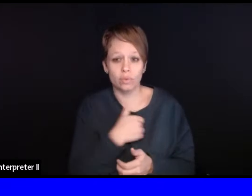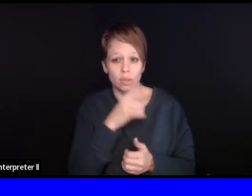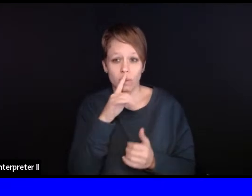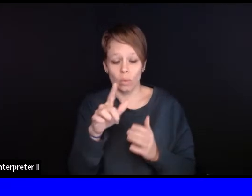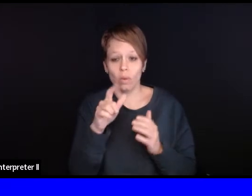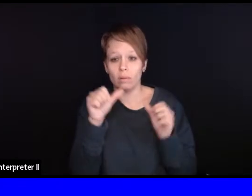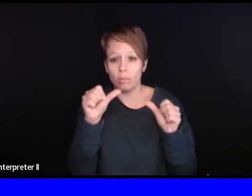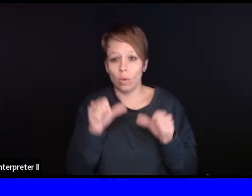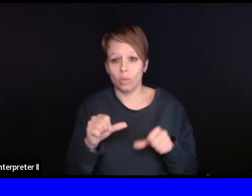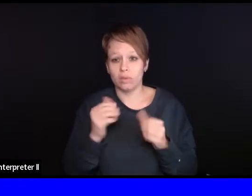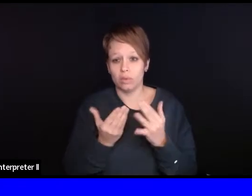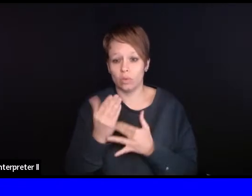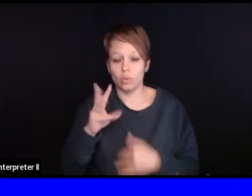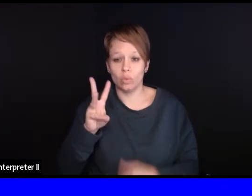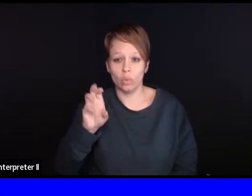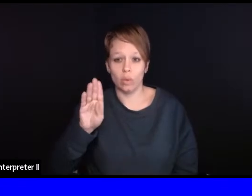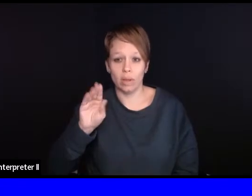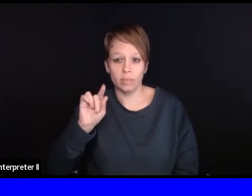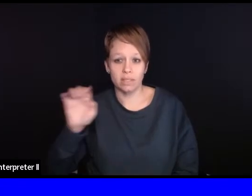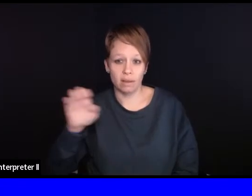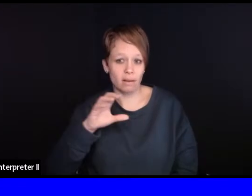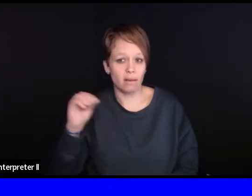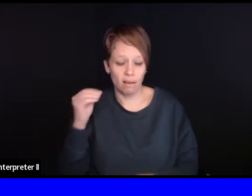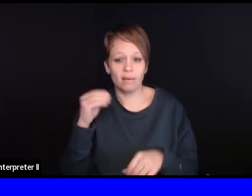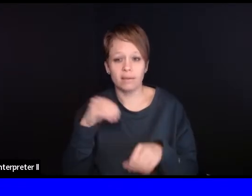our website and in the register.